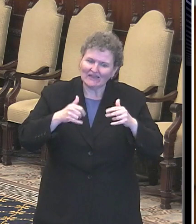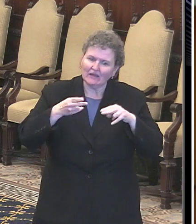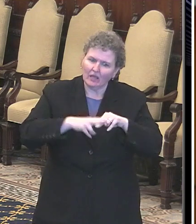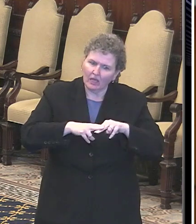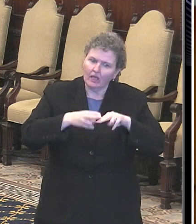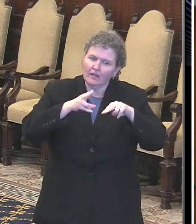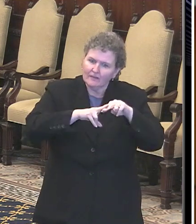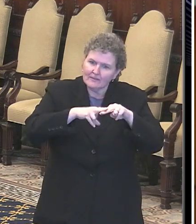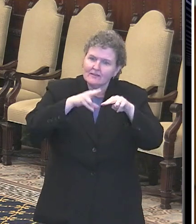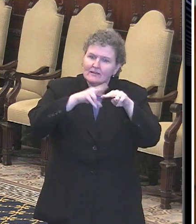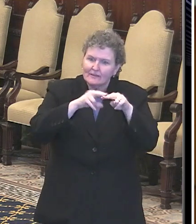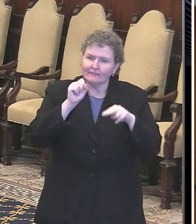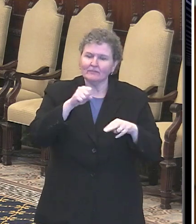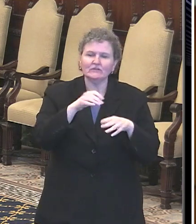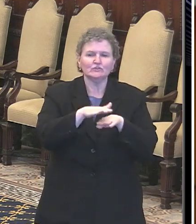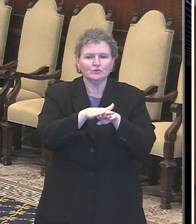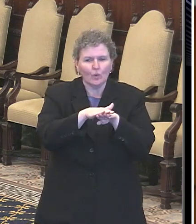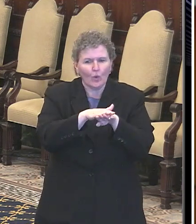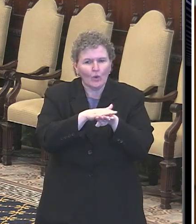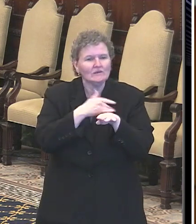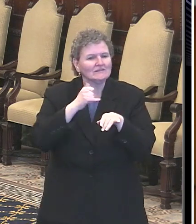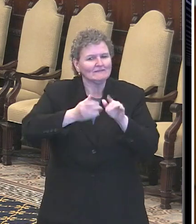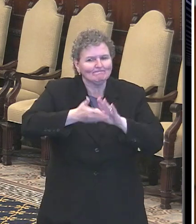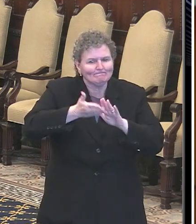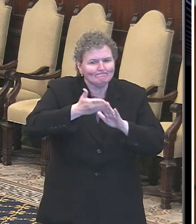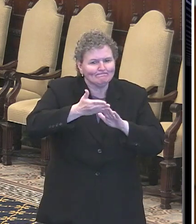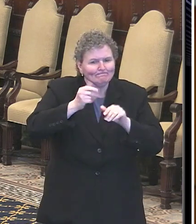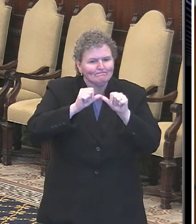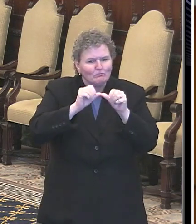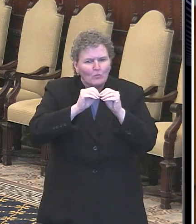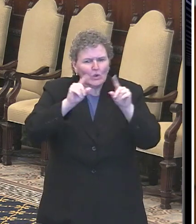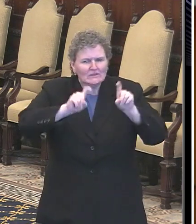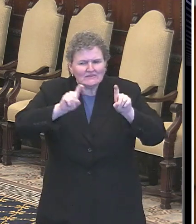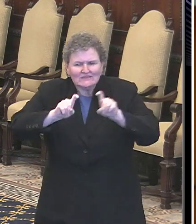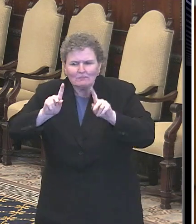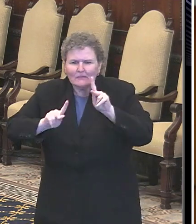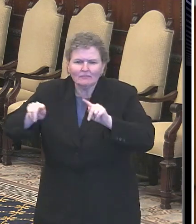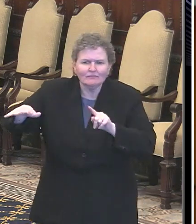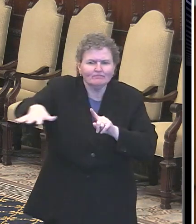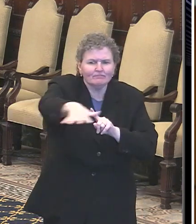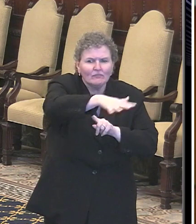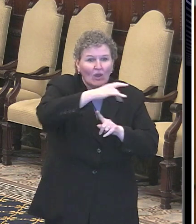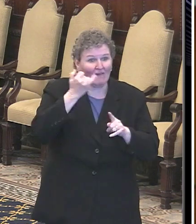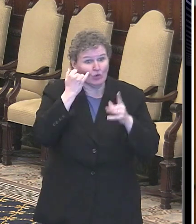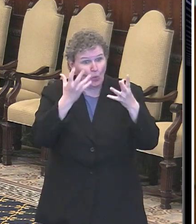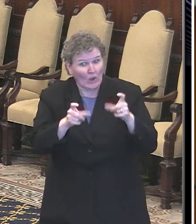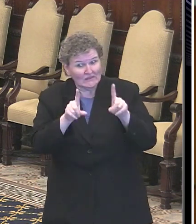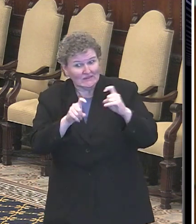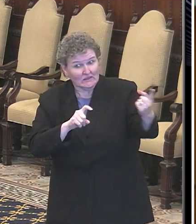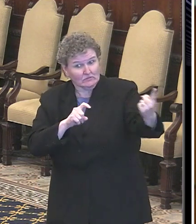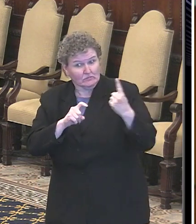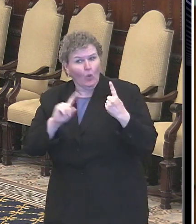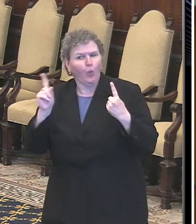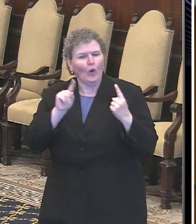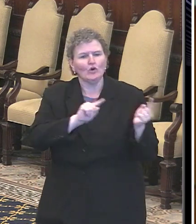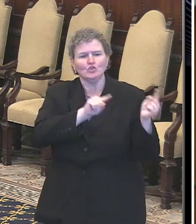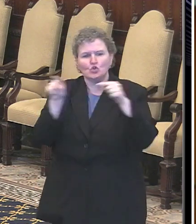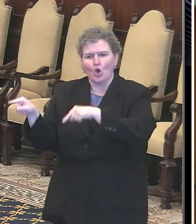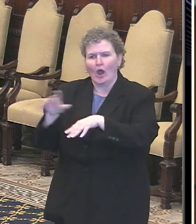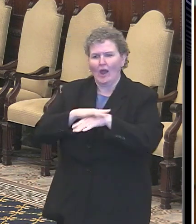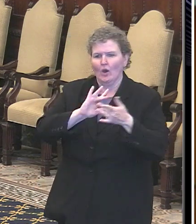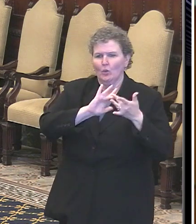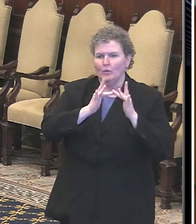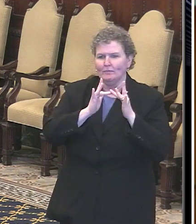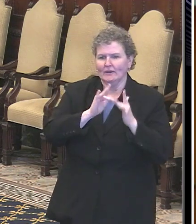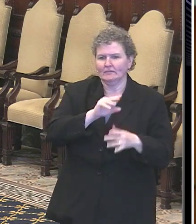we're gradually increasing the number of tests that we do. For people who want more information about where to get tested, all the details on our website. Just go to